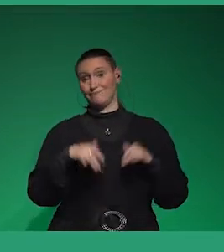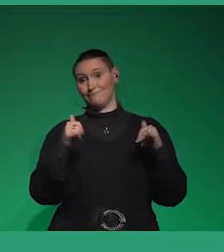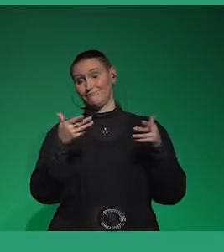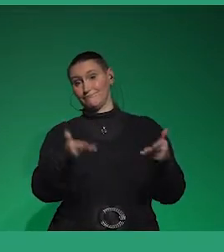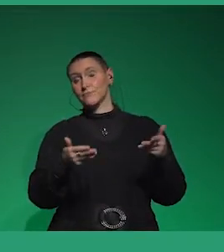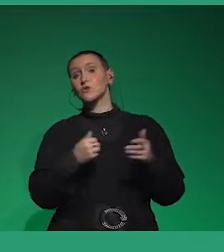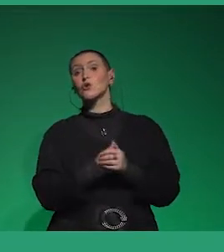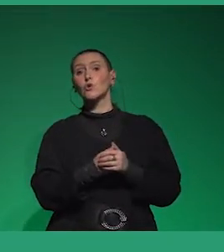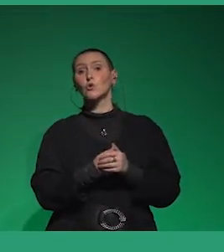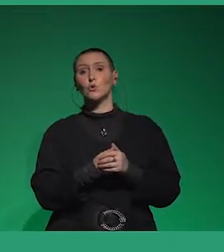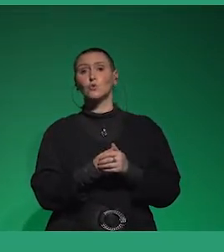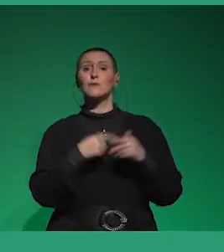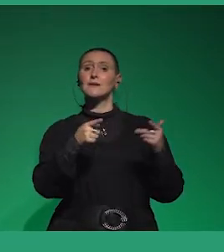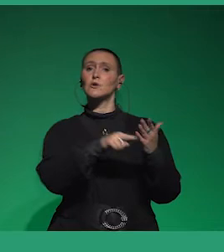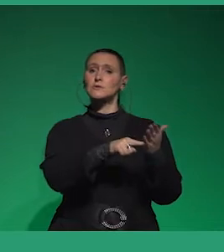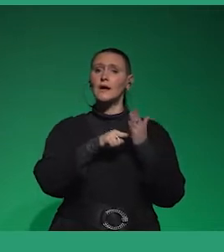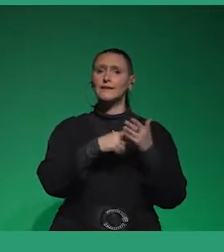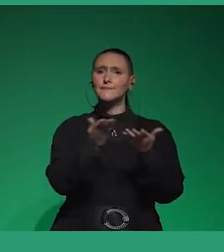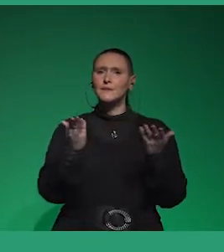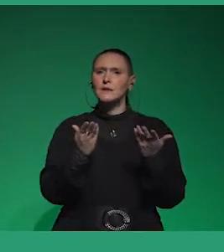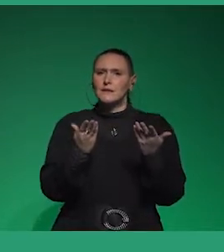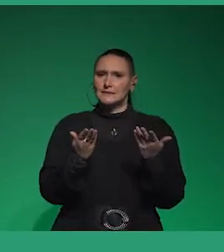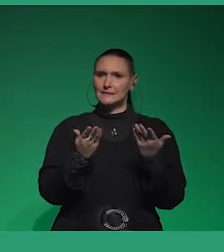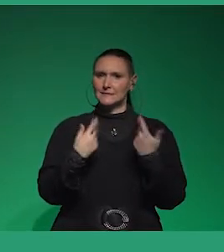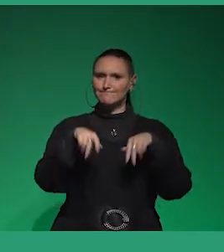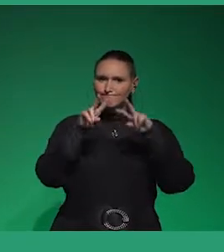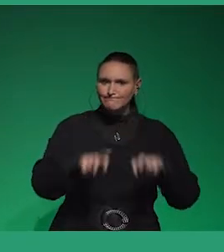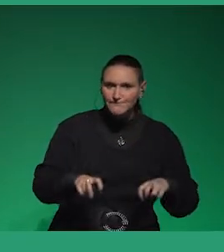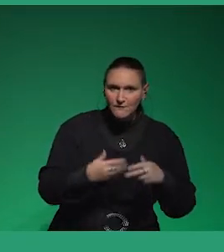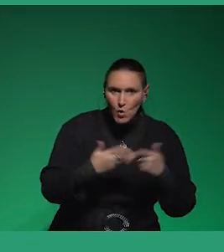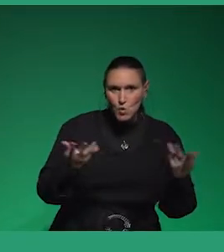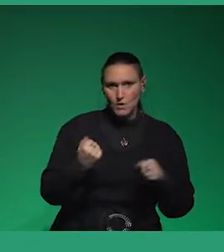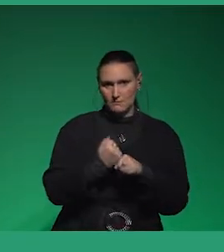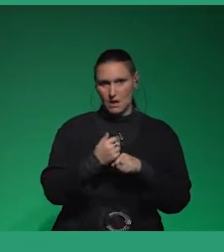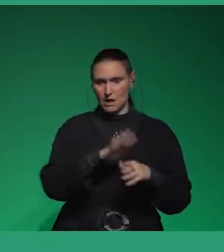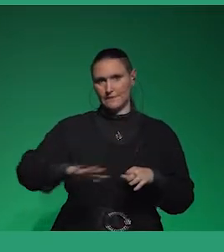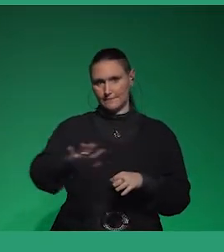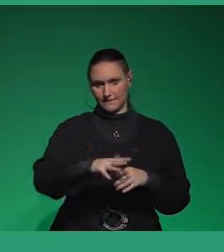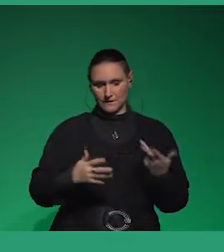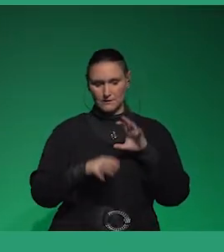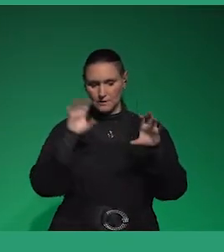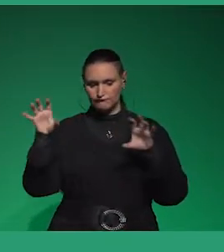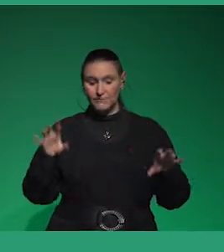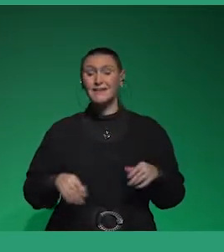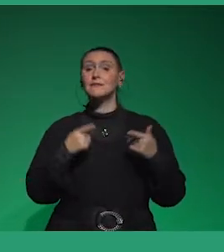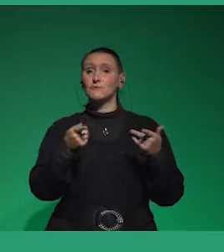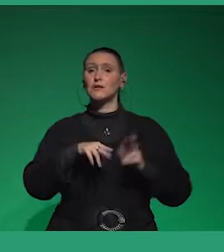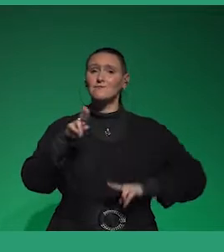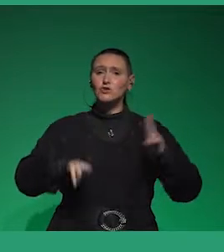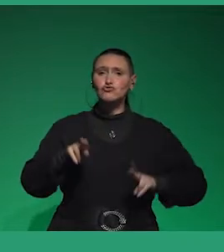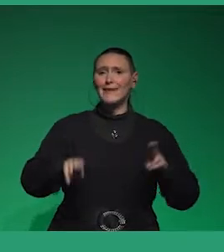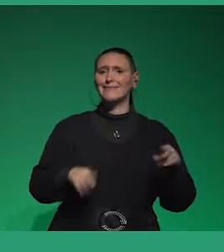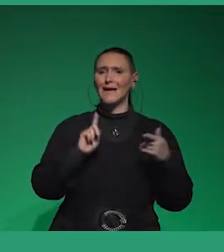the design where we do the research. And as mentioned before, we're interested in this transition between different land use